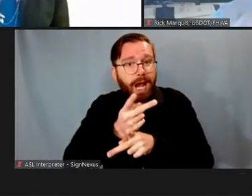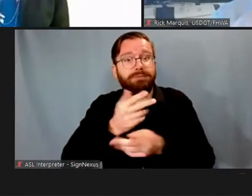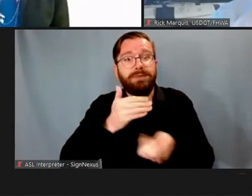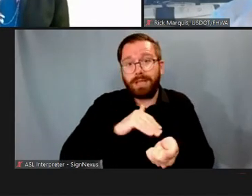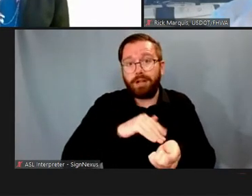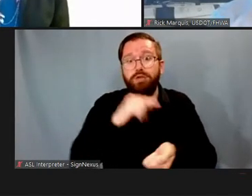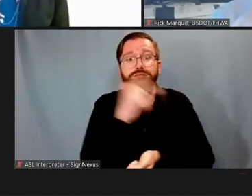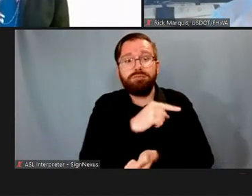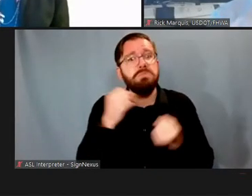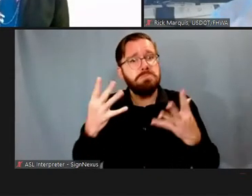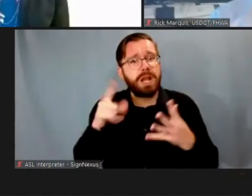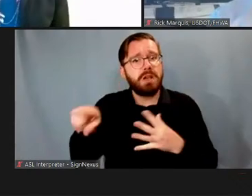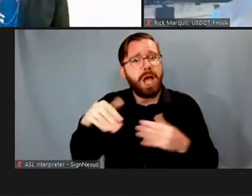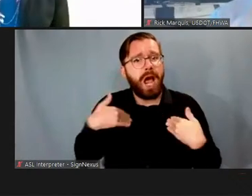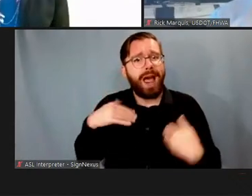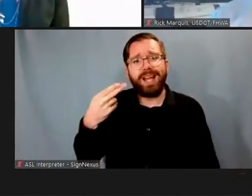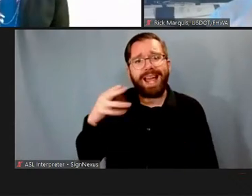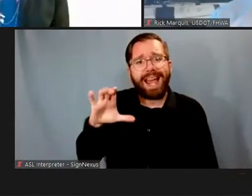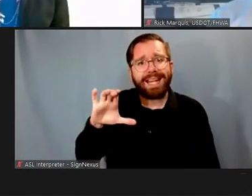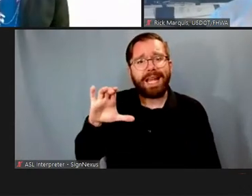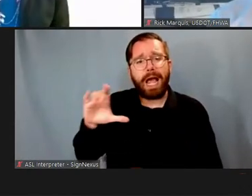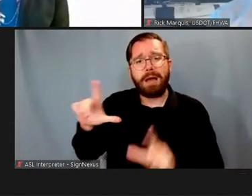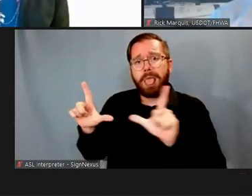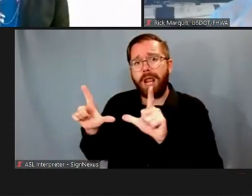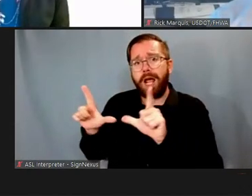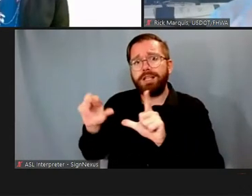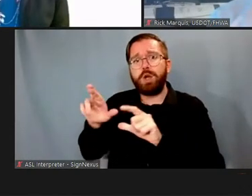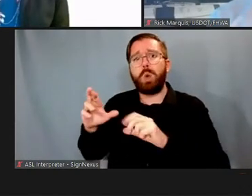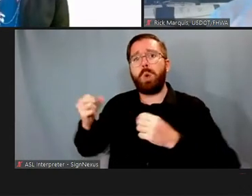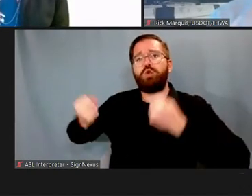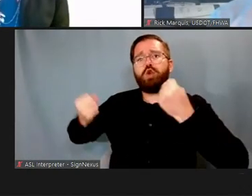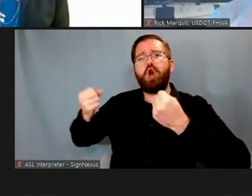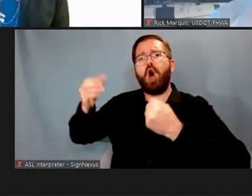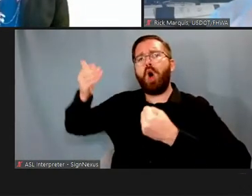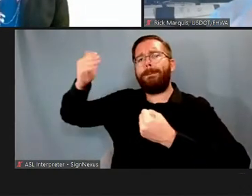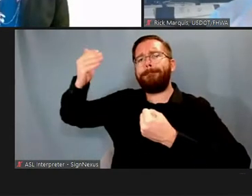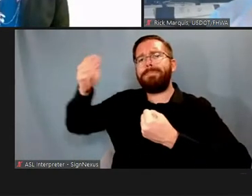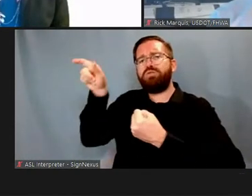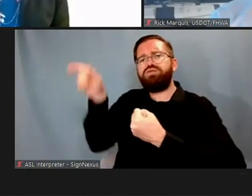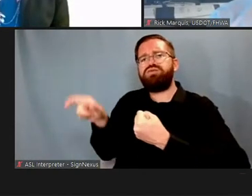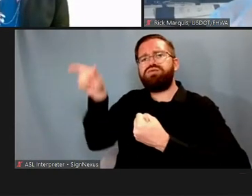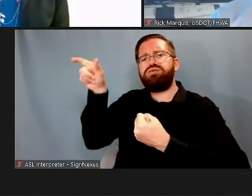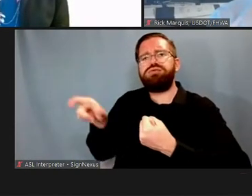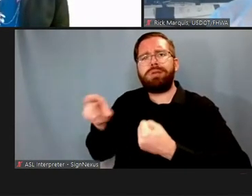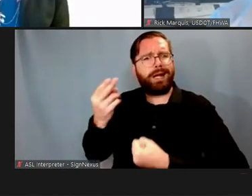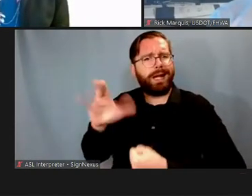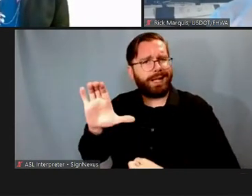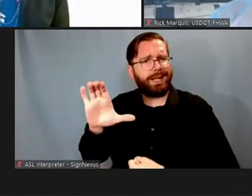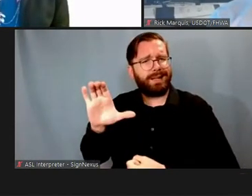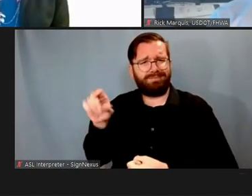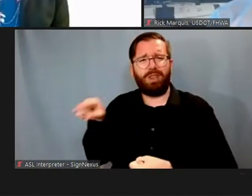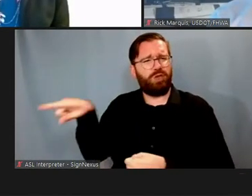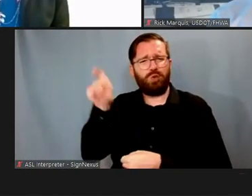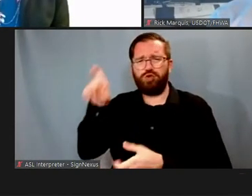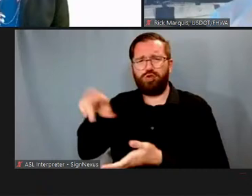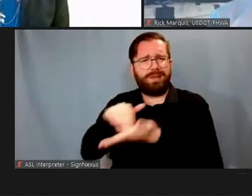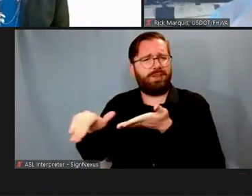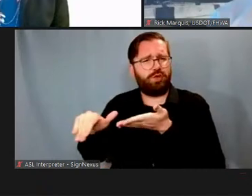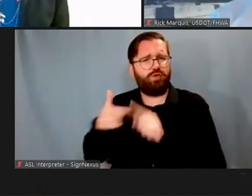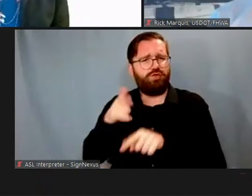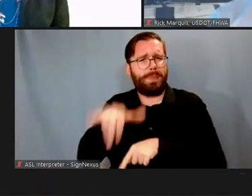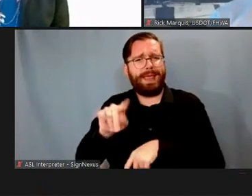placard you really need to take into consideration those individuals and they should be exempt from the tolling